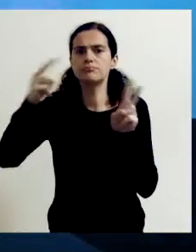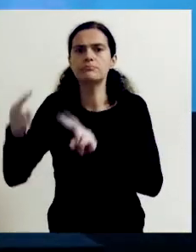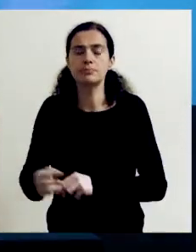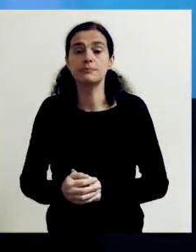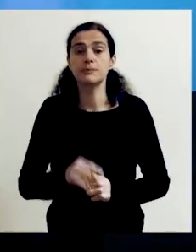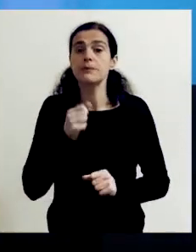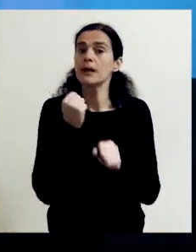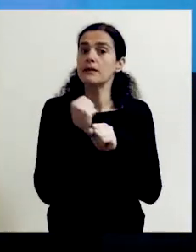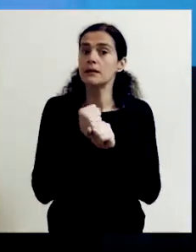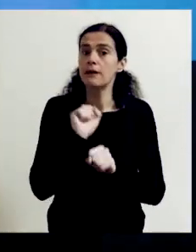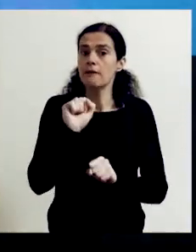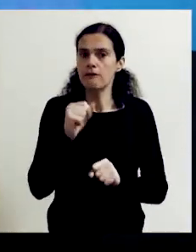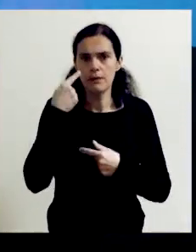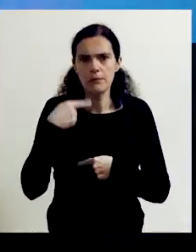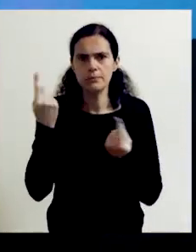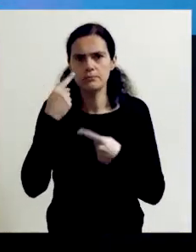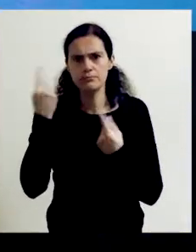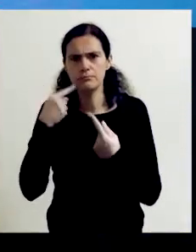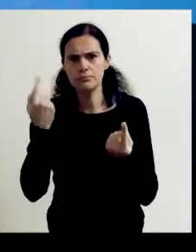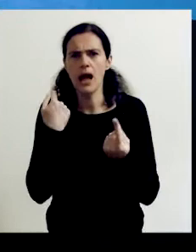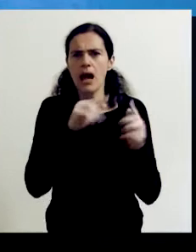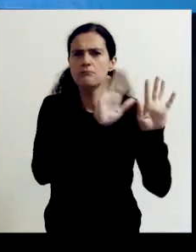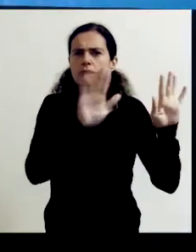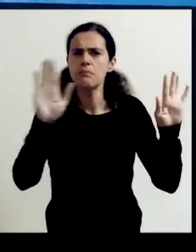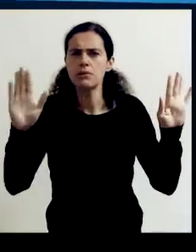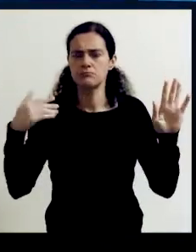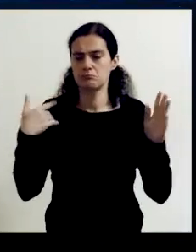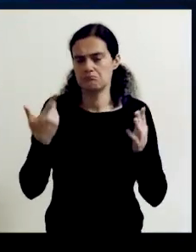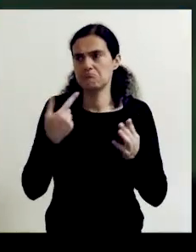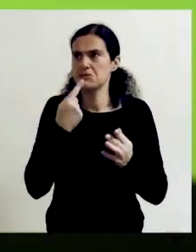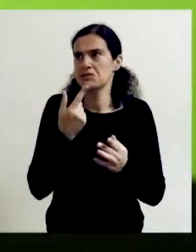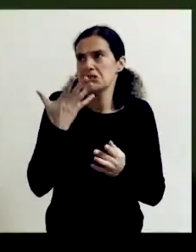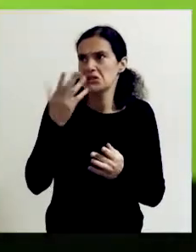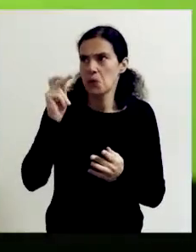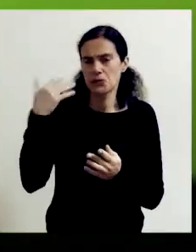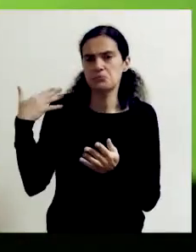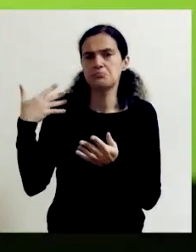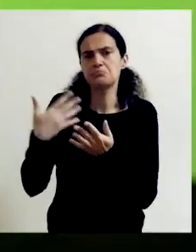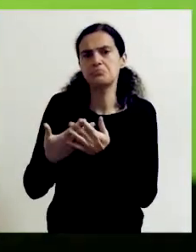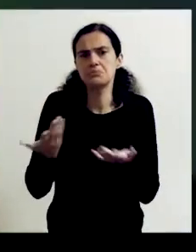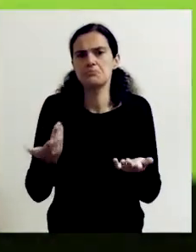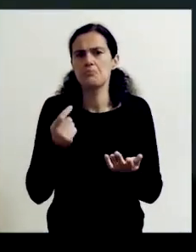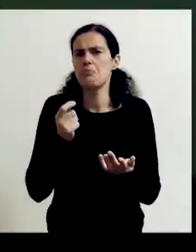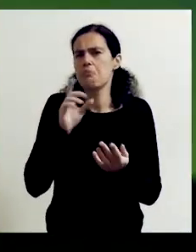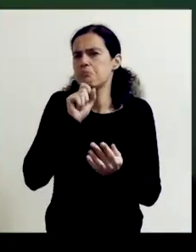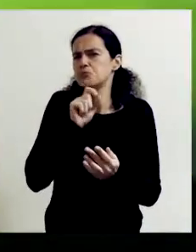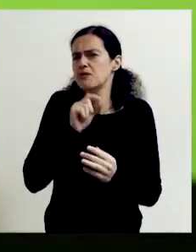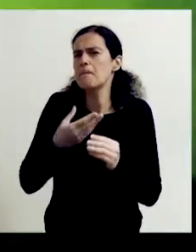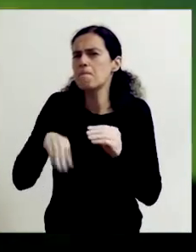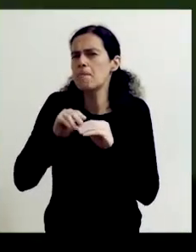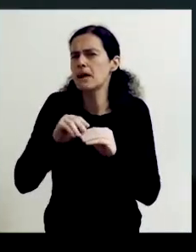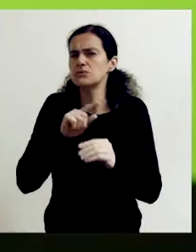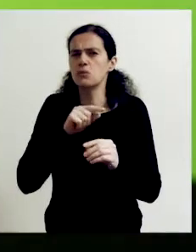work has been shown, has been exhibited over the last, I would say, 5 years, if not a little bit